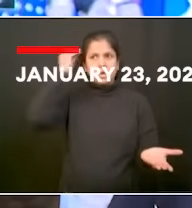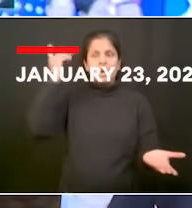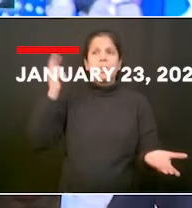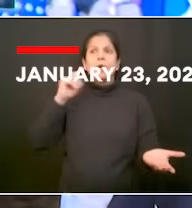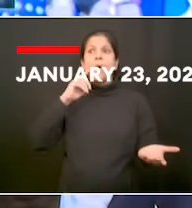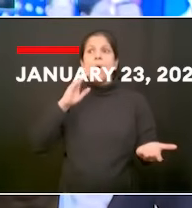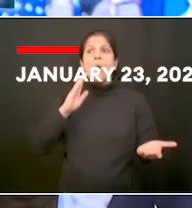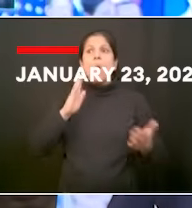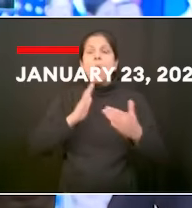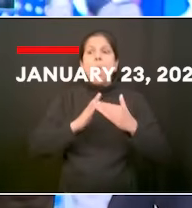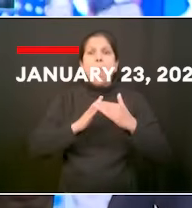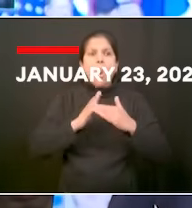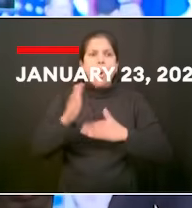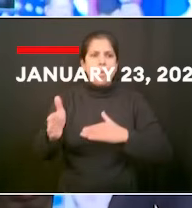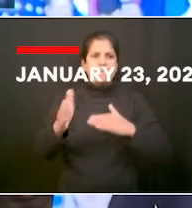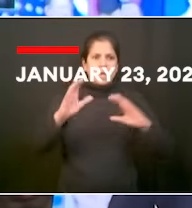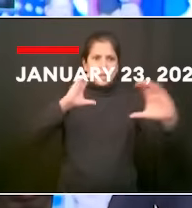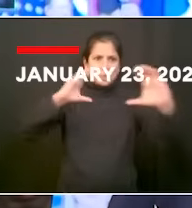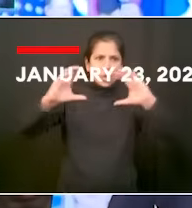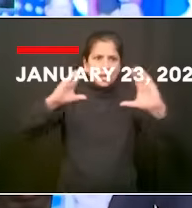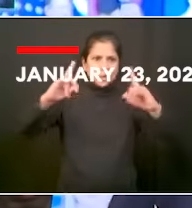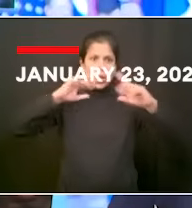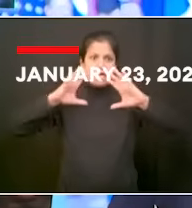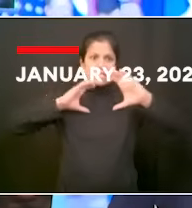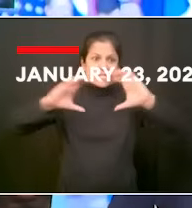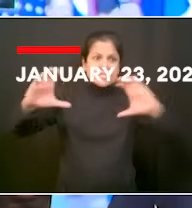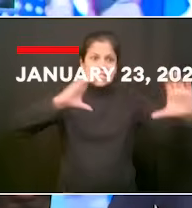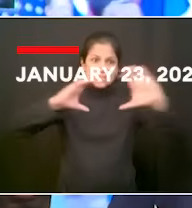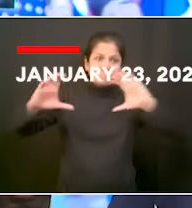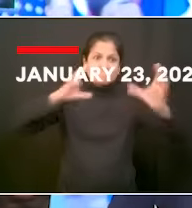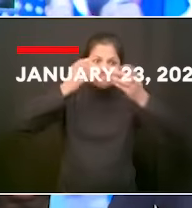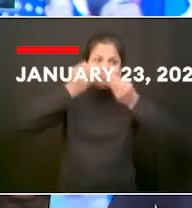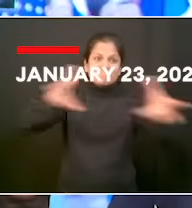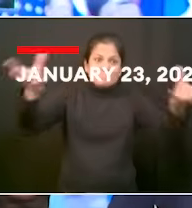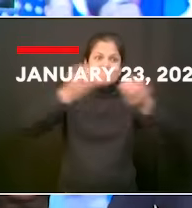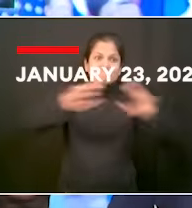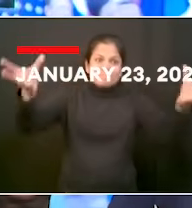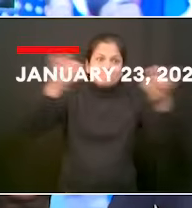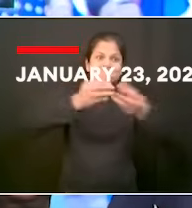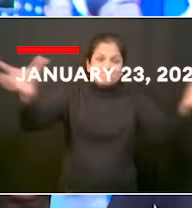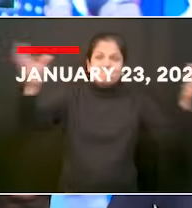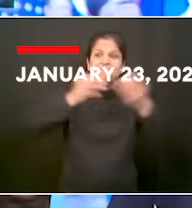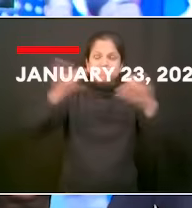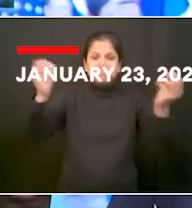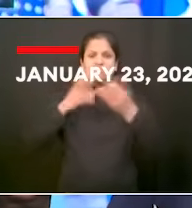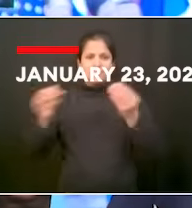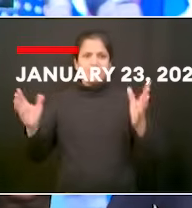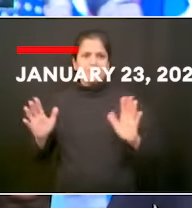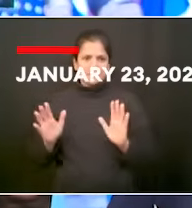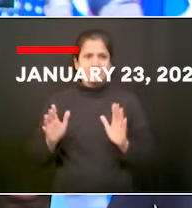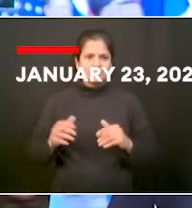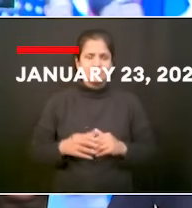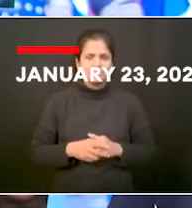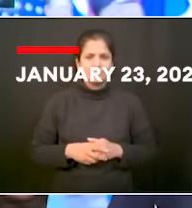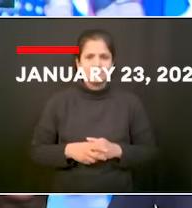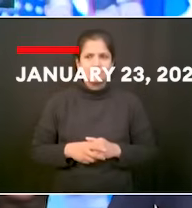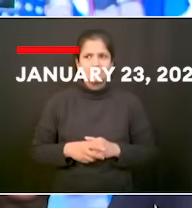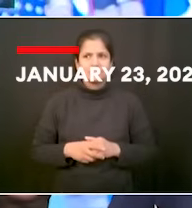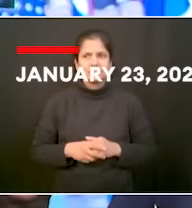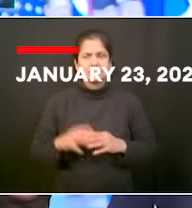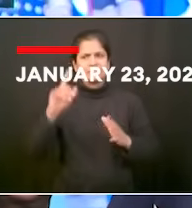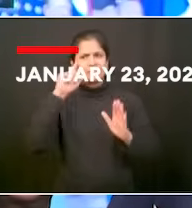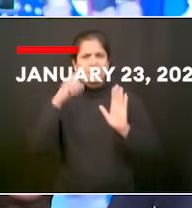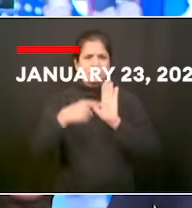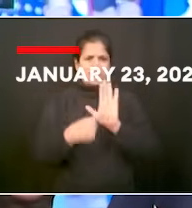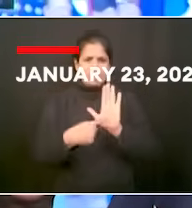We are going to tell you at every instance when we have new information about this storm what it is. So initially, I'll give you an example. The